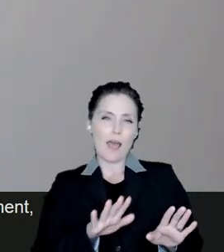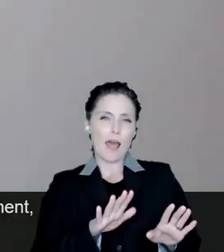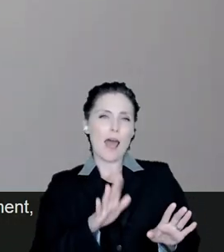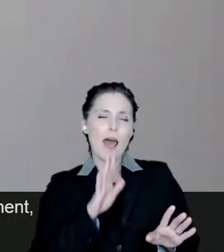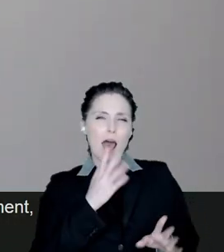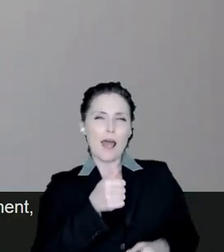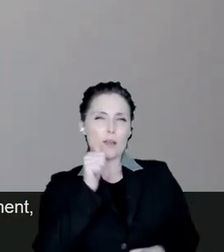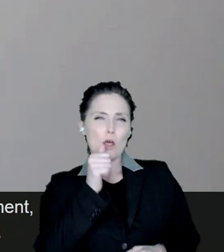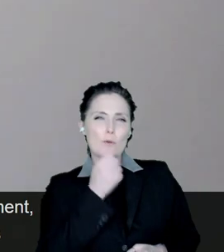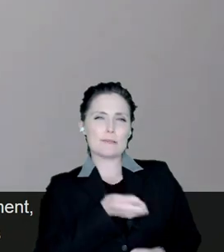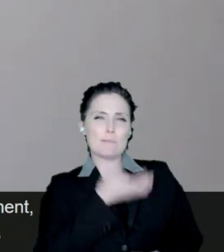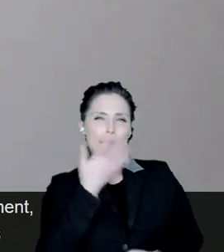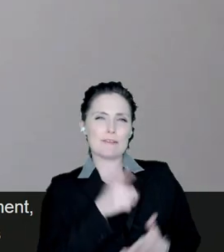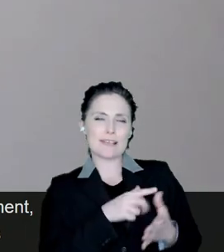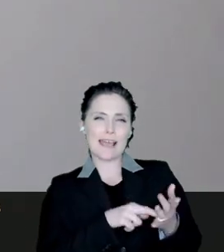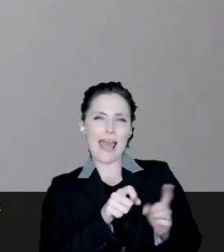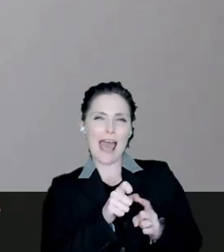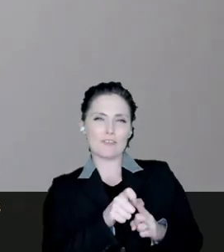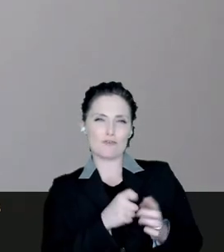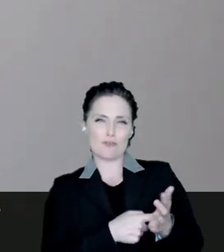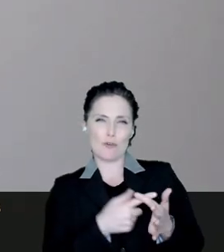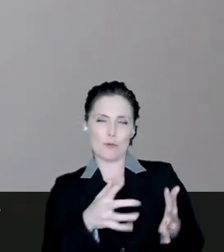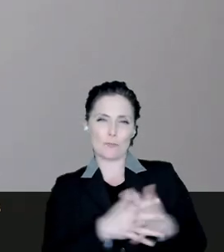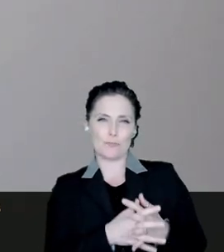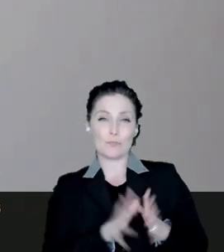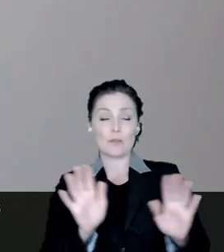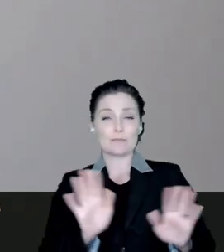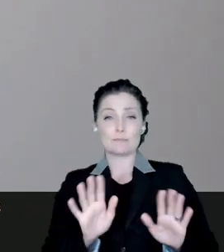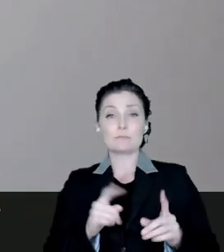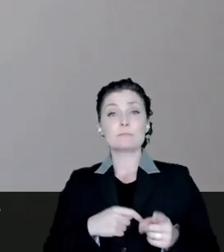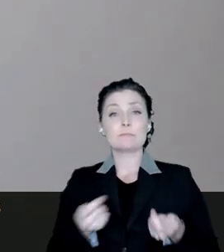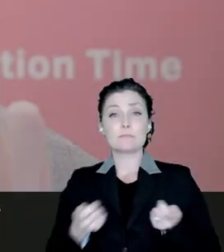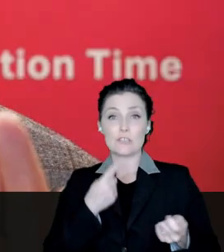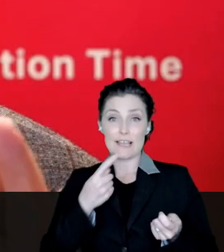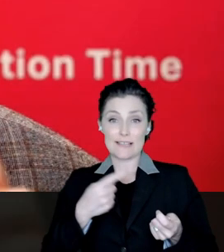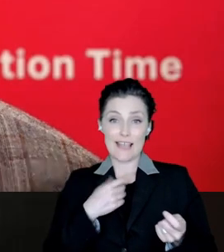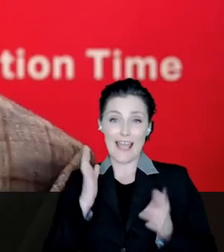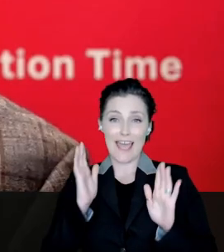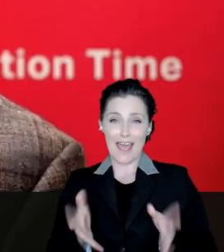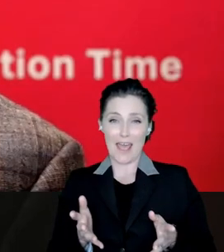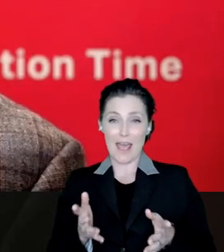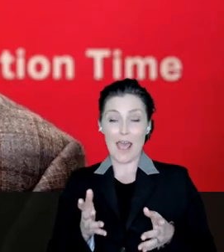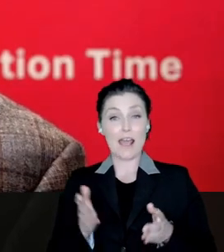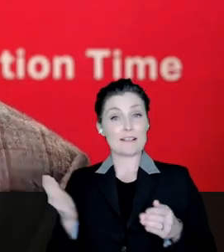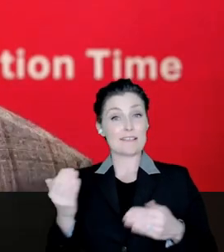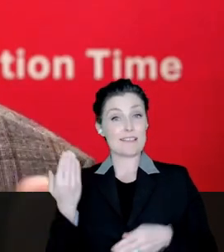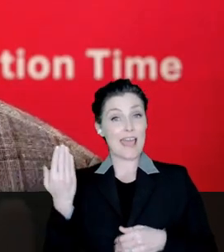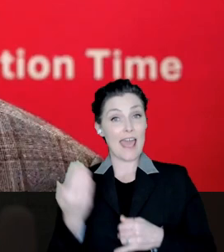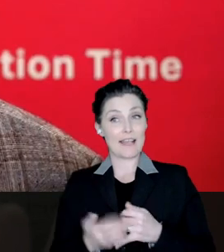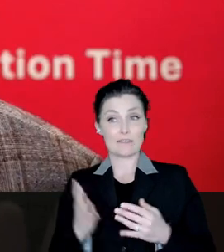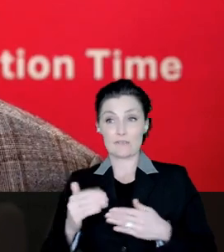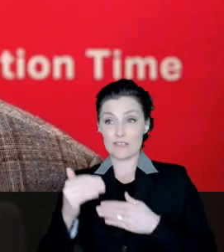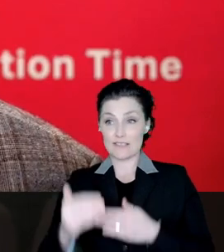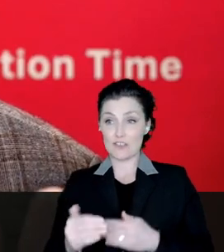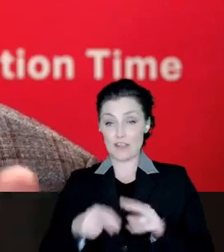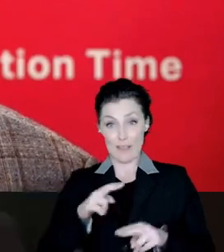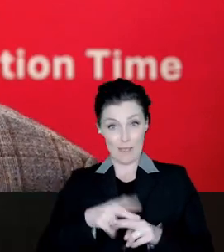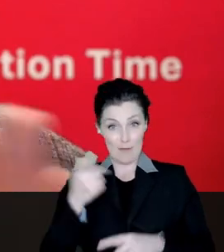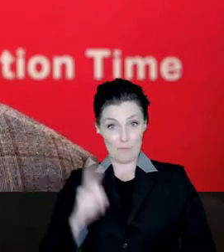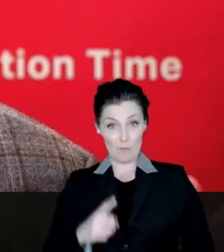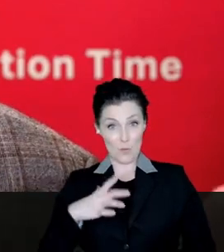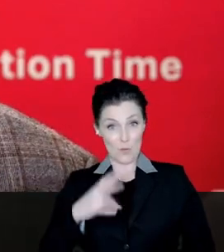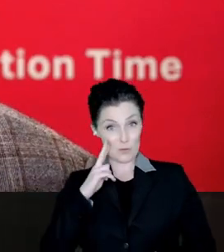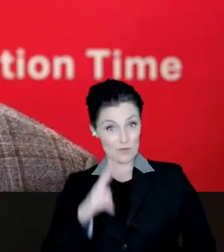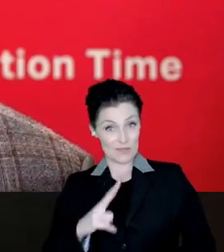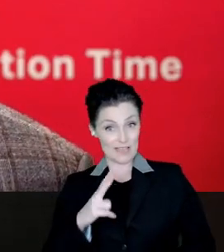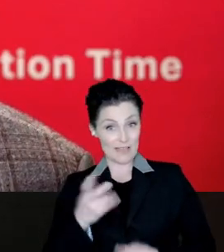I'm going to have to quiet you now. We've reached the end of the session. If people want to see this conversation continue, as I'm